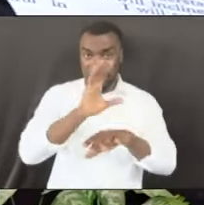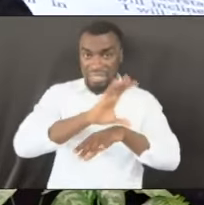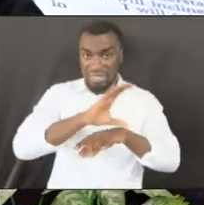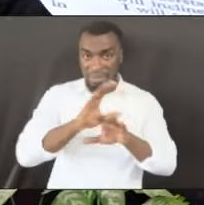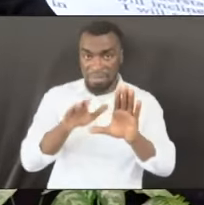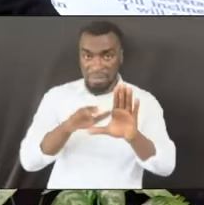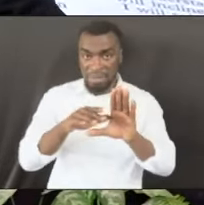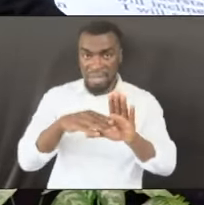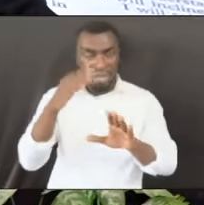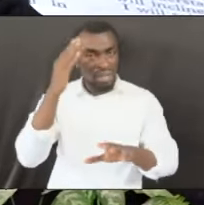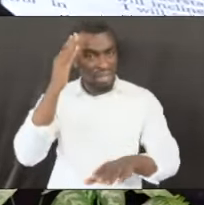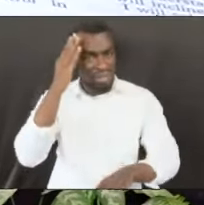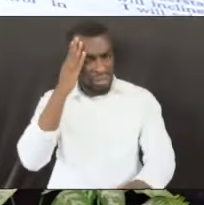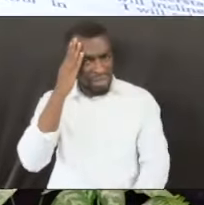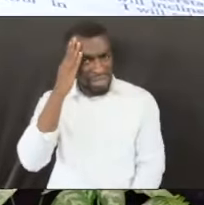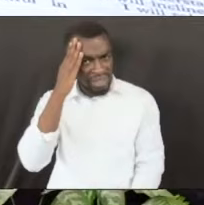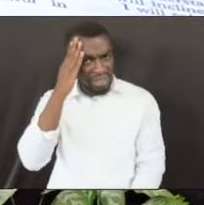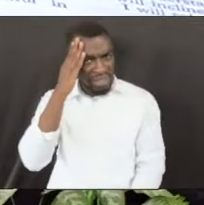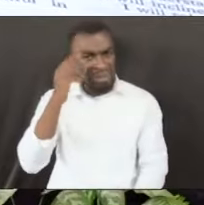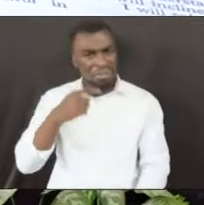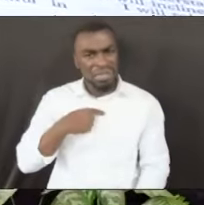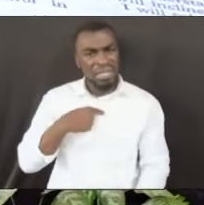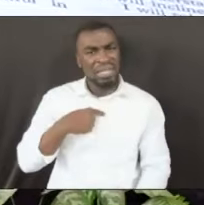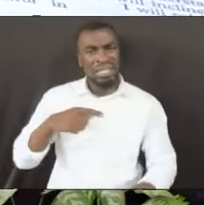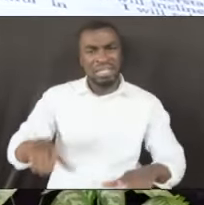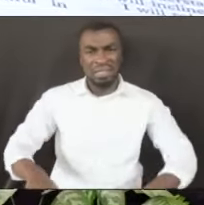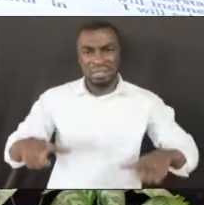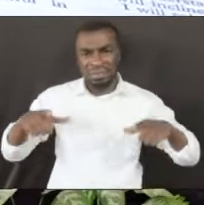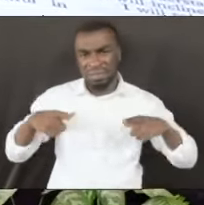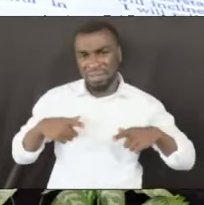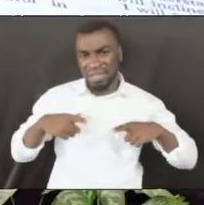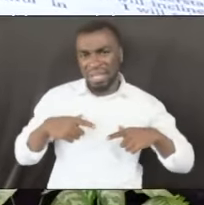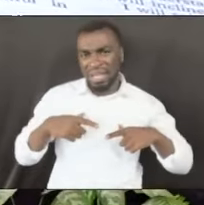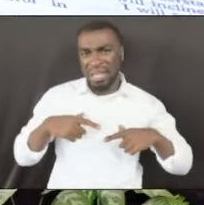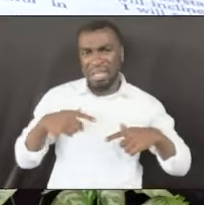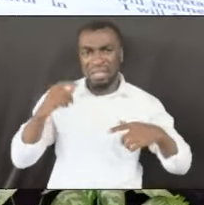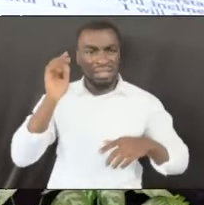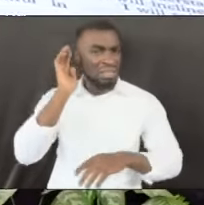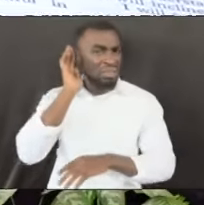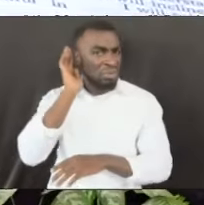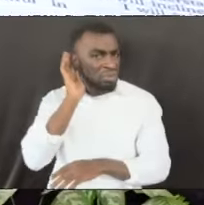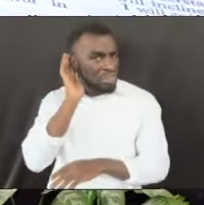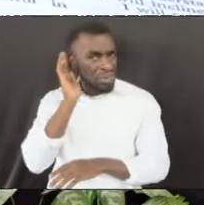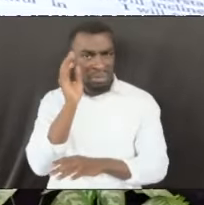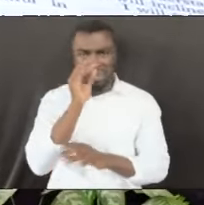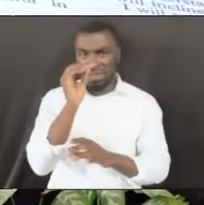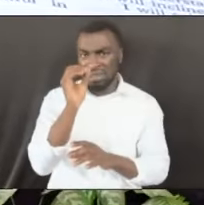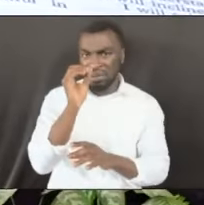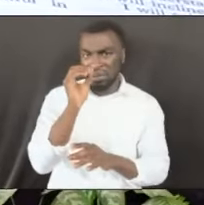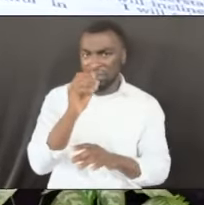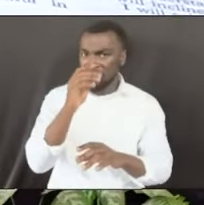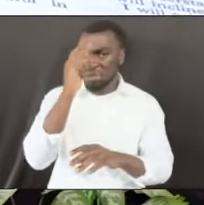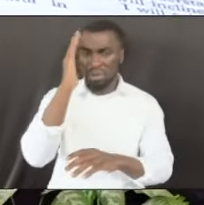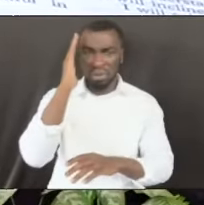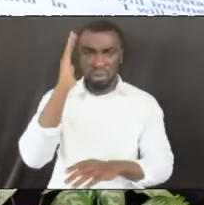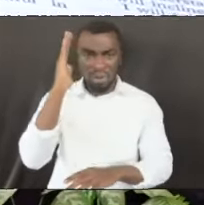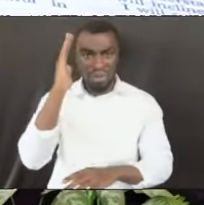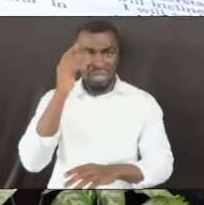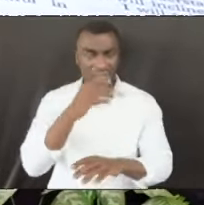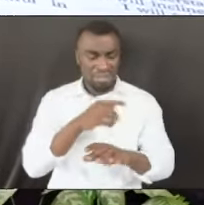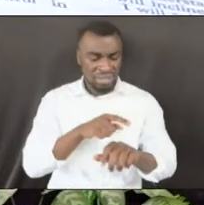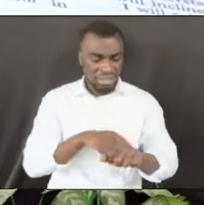been living a life of non-compliance to the Lord, that one the Lord does not delay. He works on